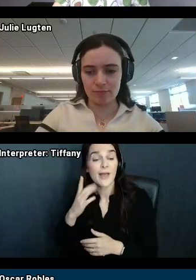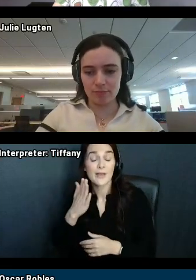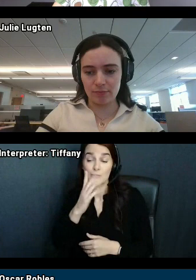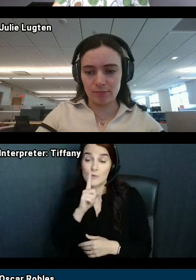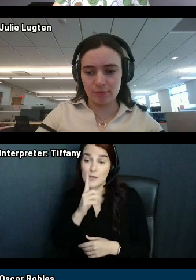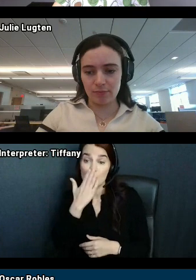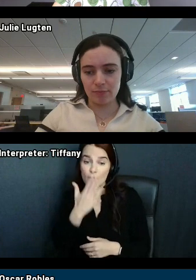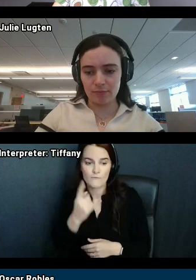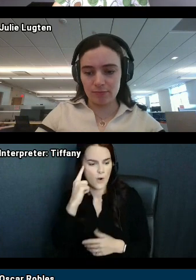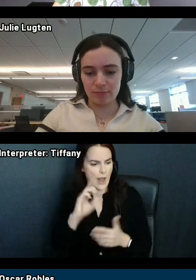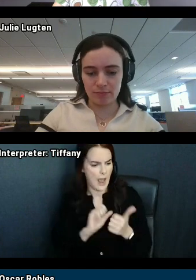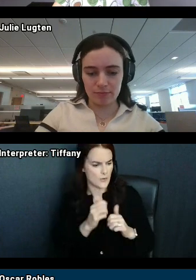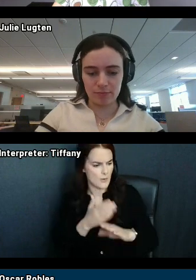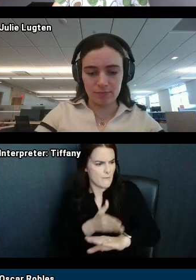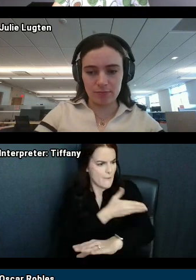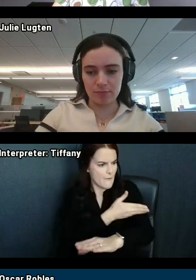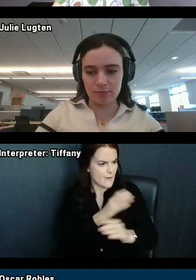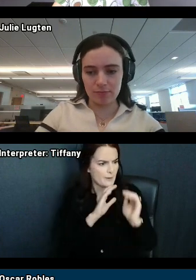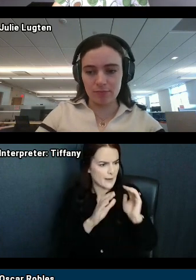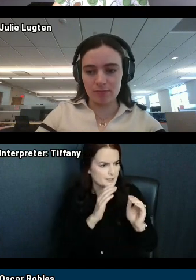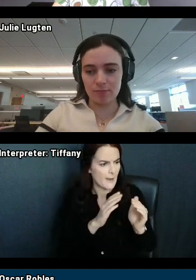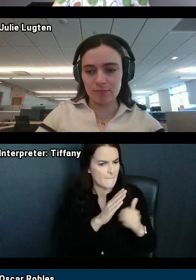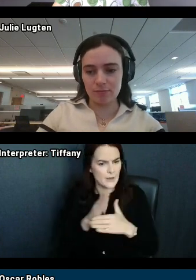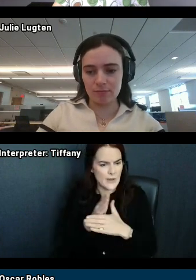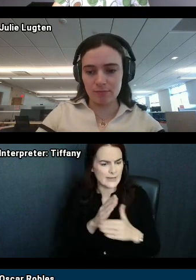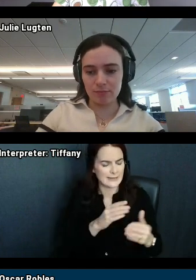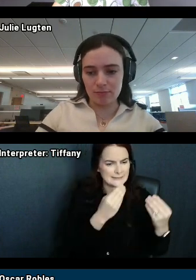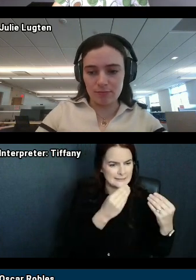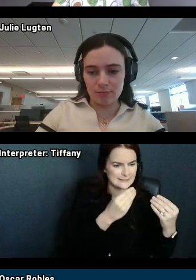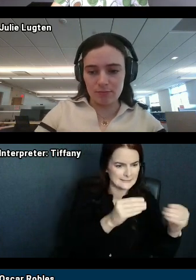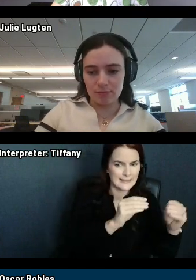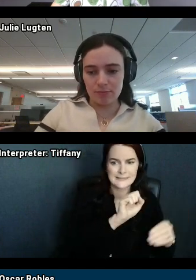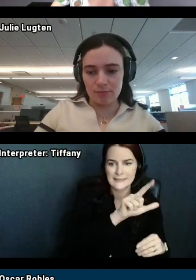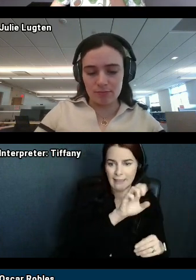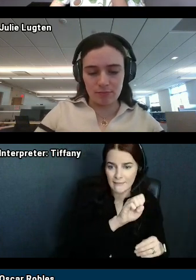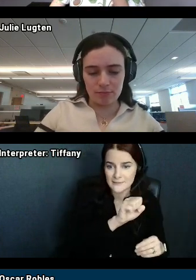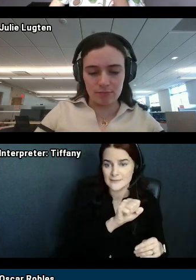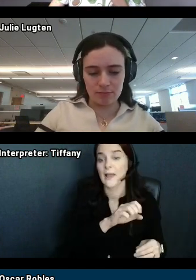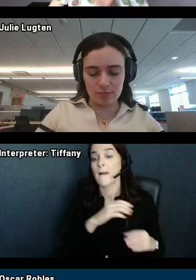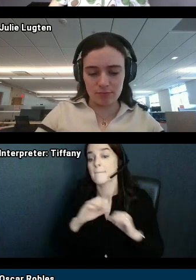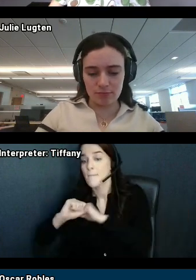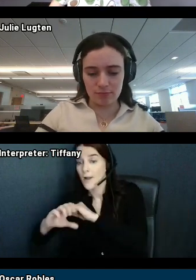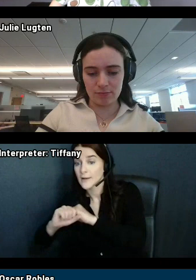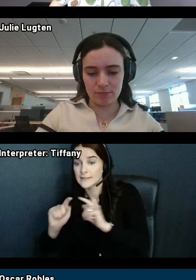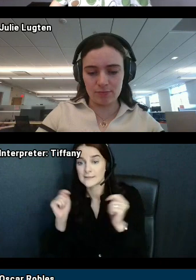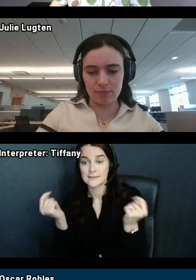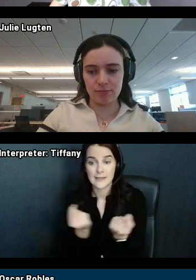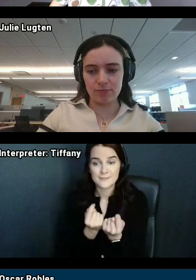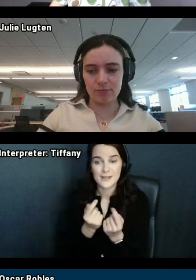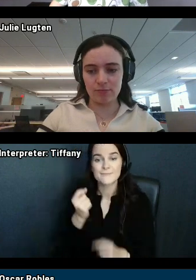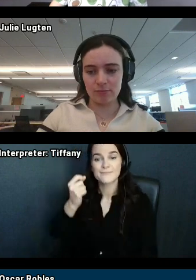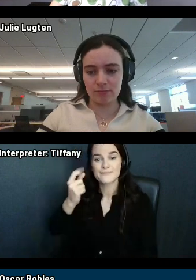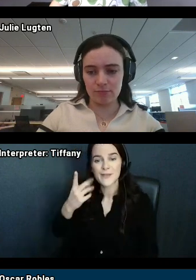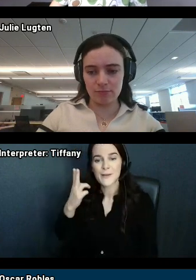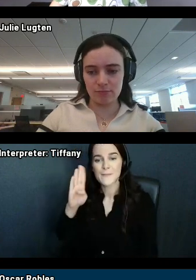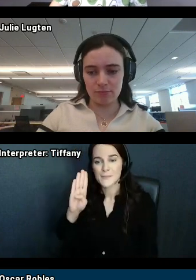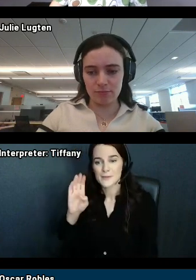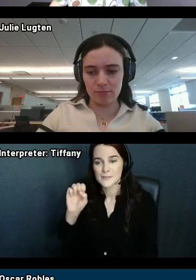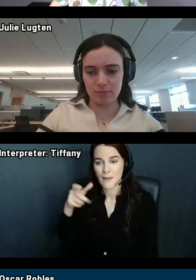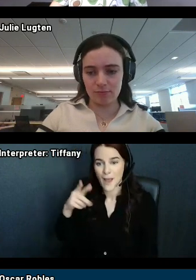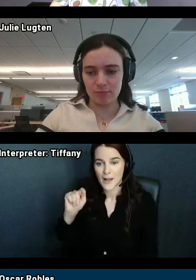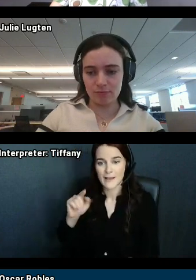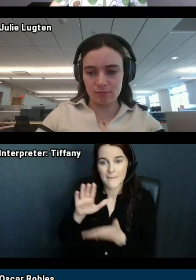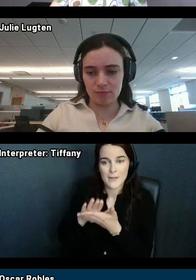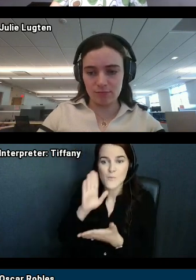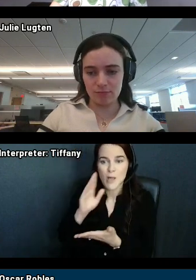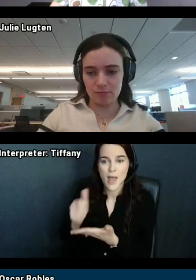between the sales and marketing teams? And the HubSpot Academy courses will give you best practices on setting up service level